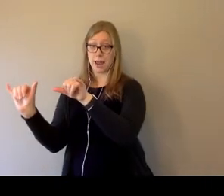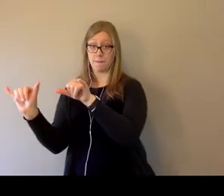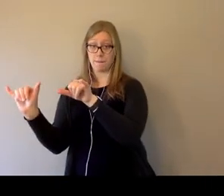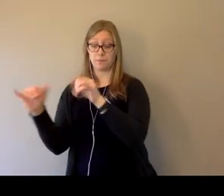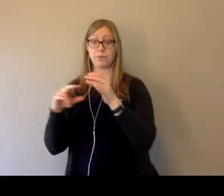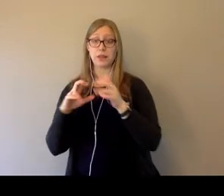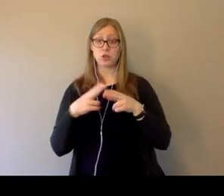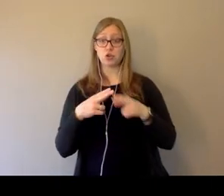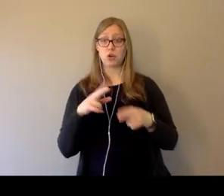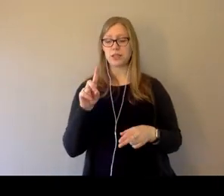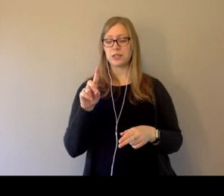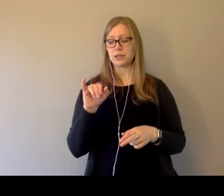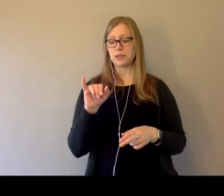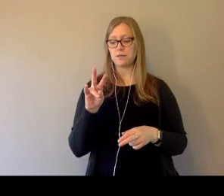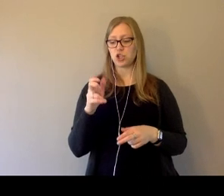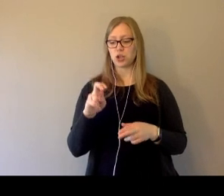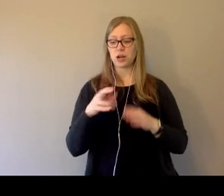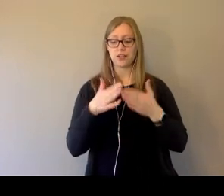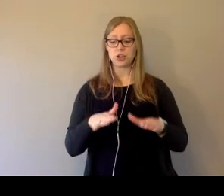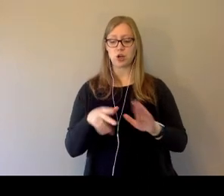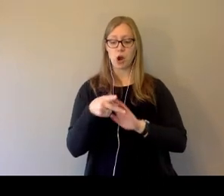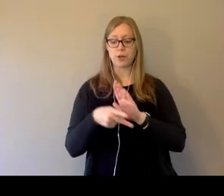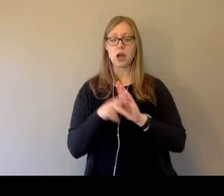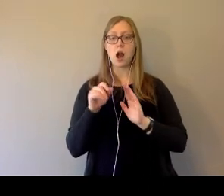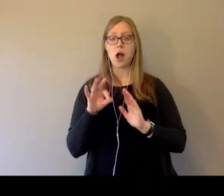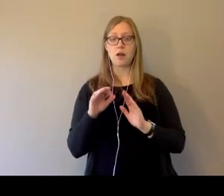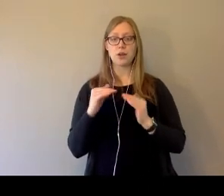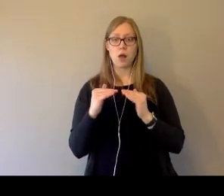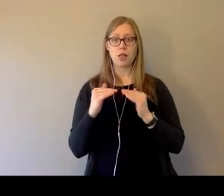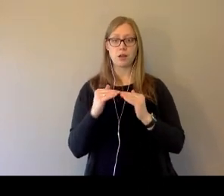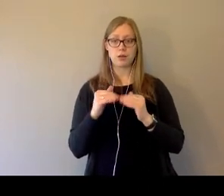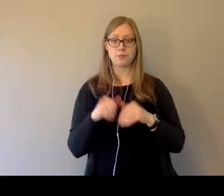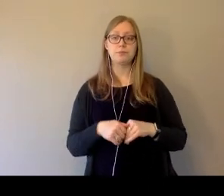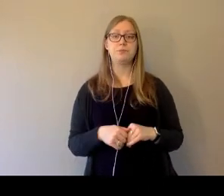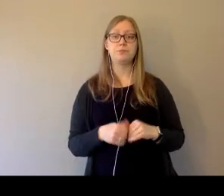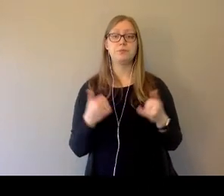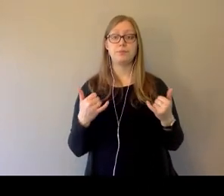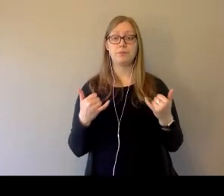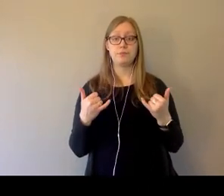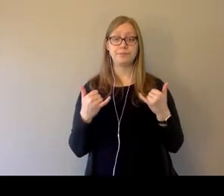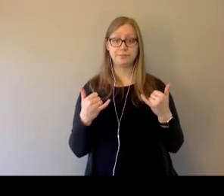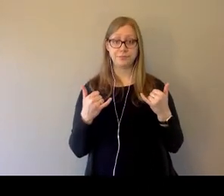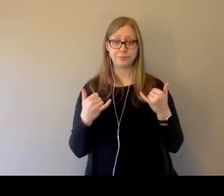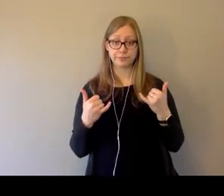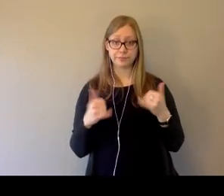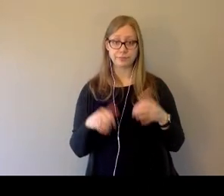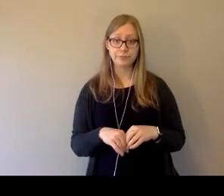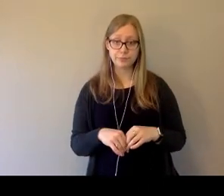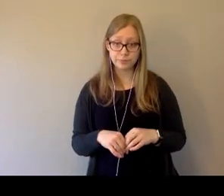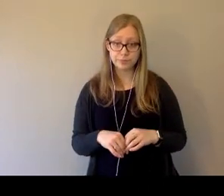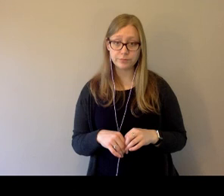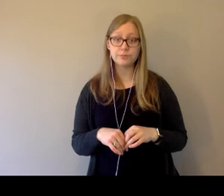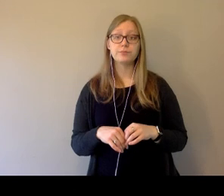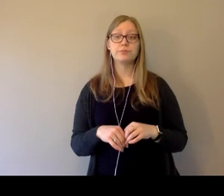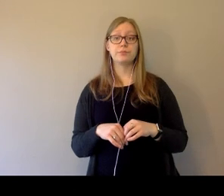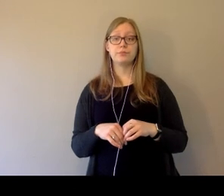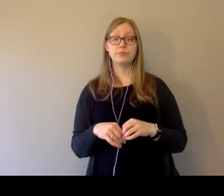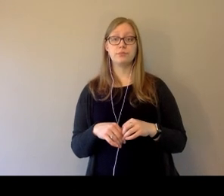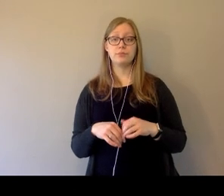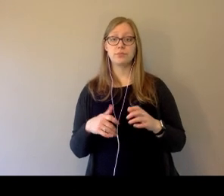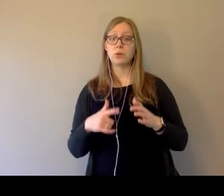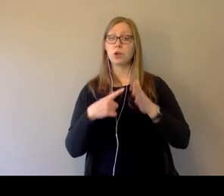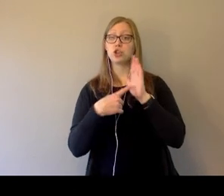equal to ST over VT. And we can do that by substitution, right? So I can say they're both equal to 3/5. So